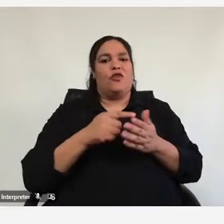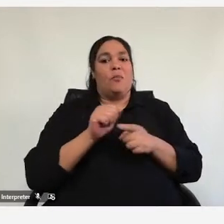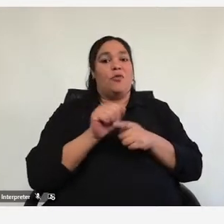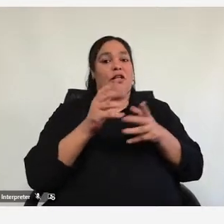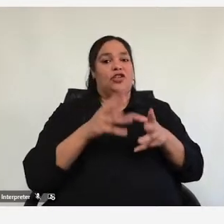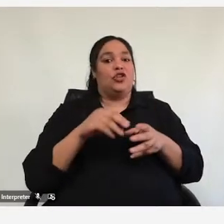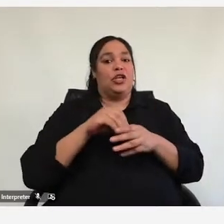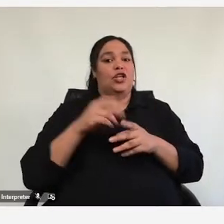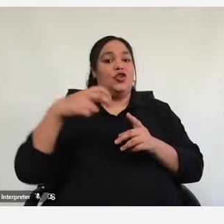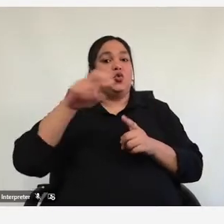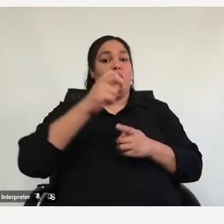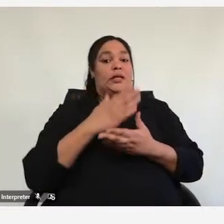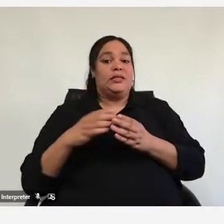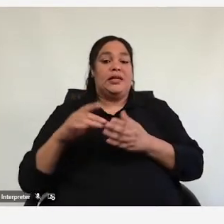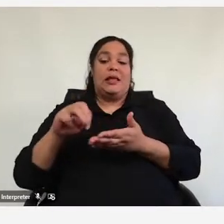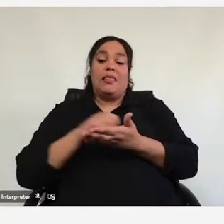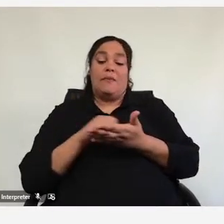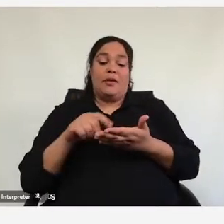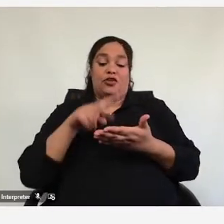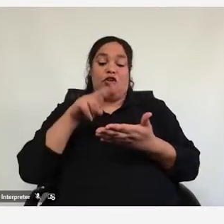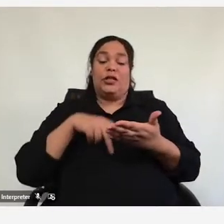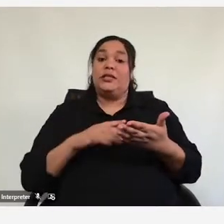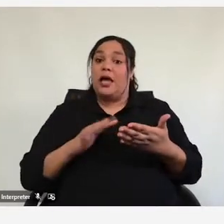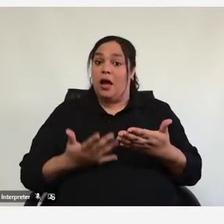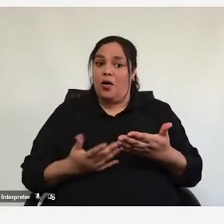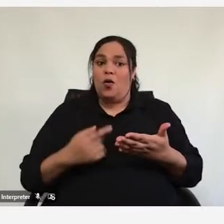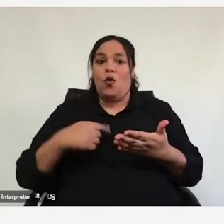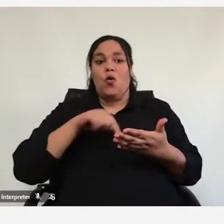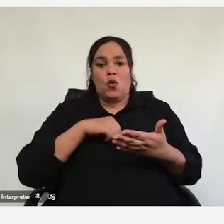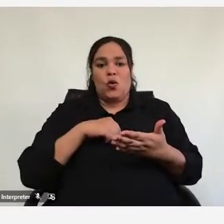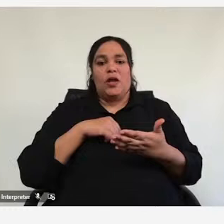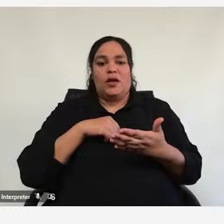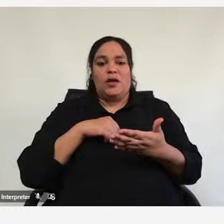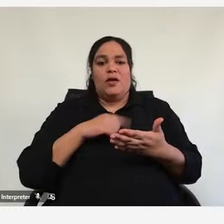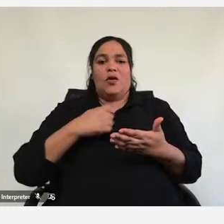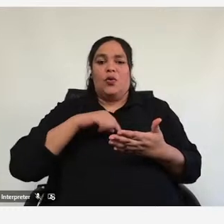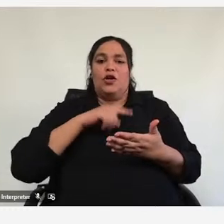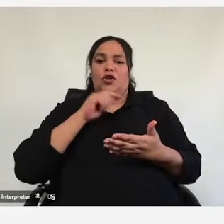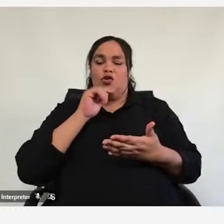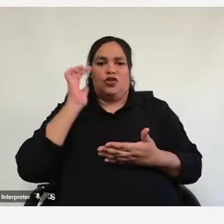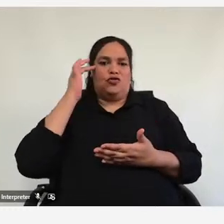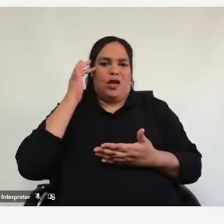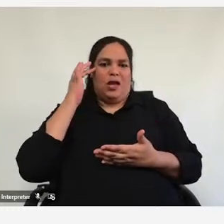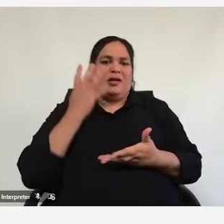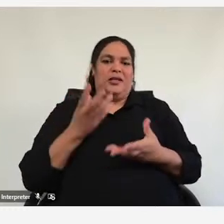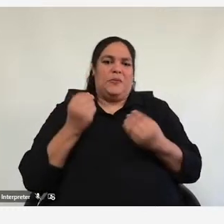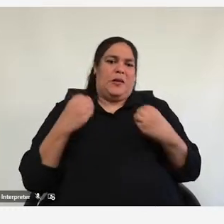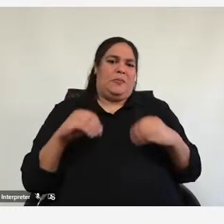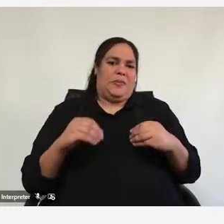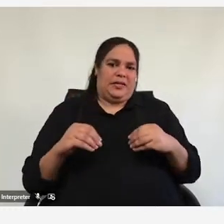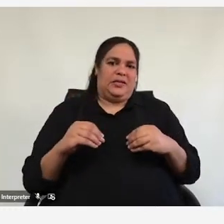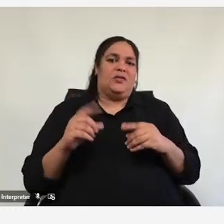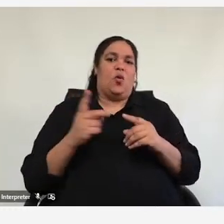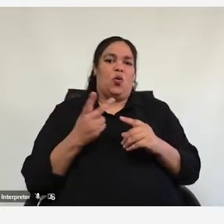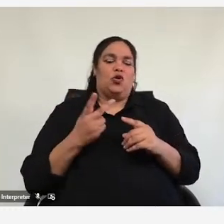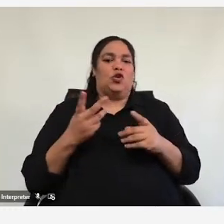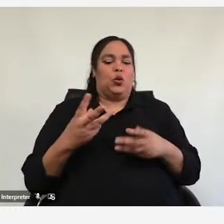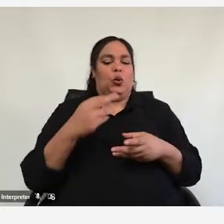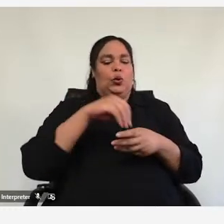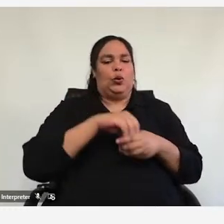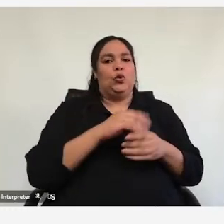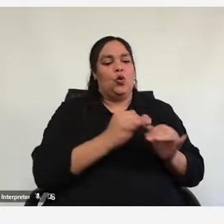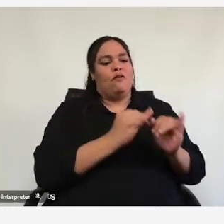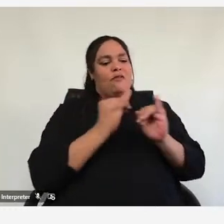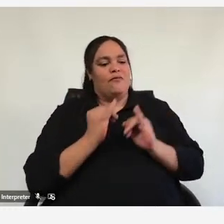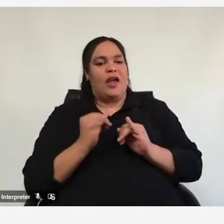the tourism sector. The message read as follows: we are really struggling to get business or also to be included or invited